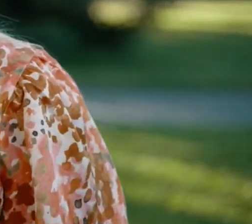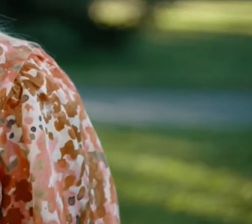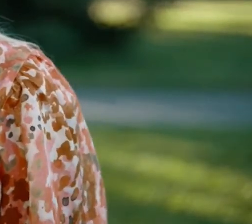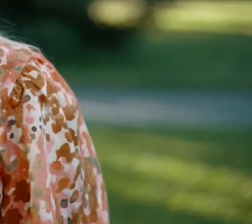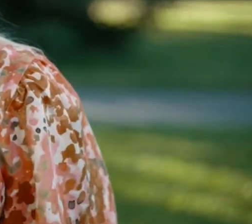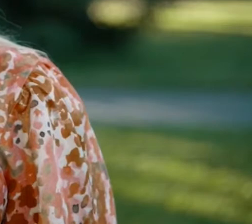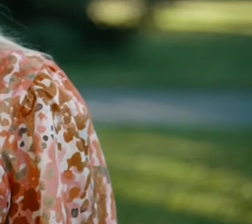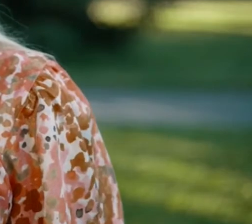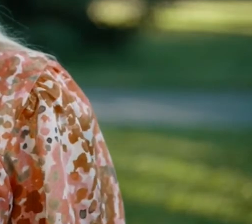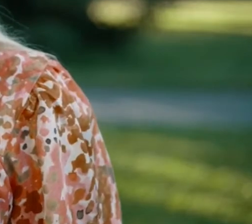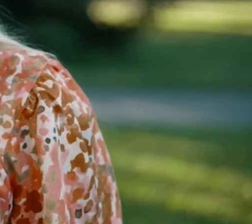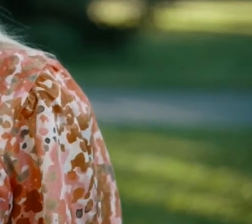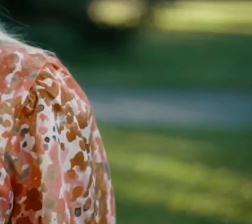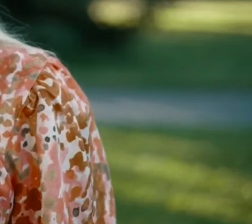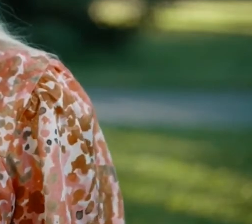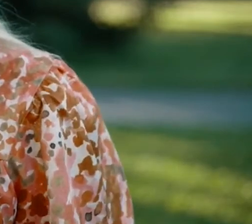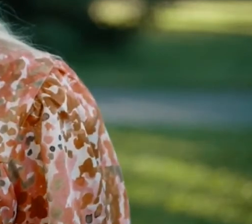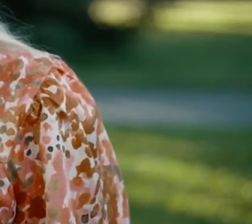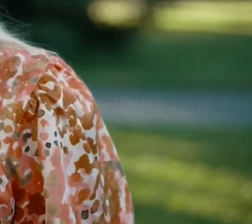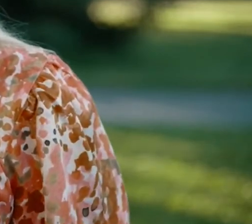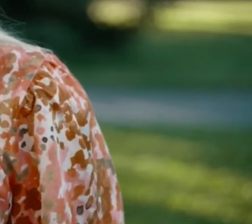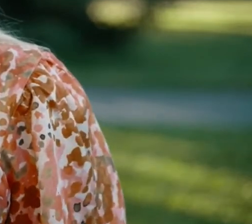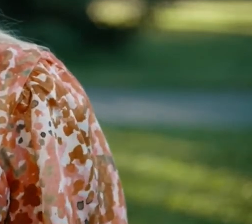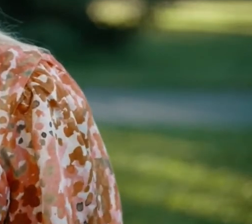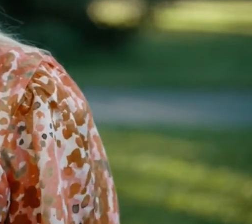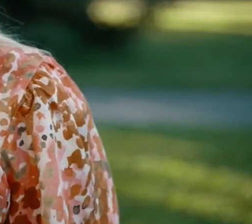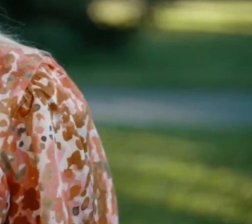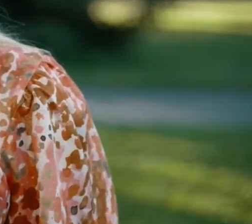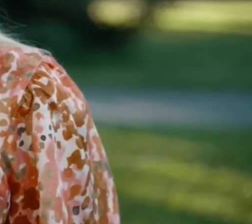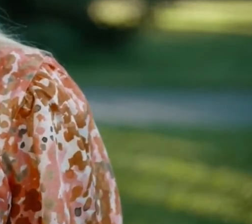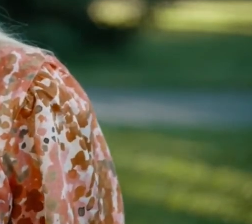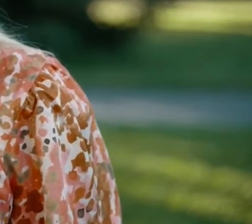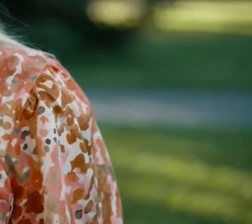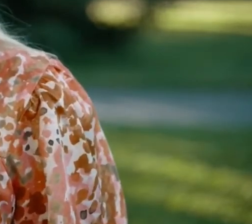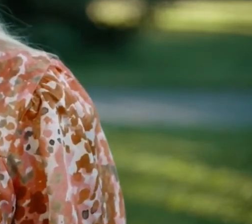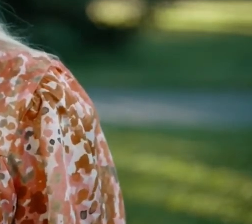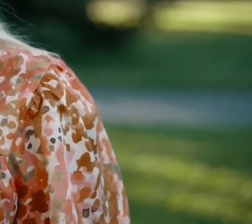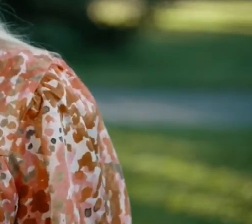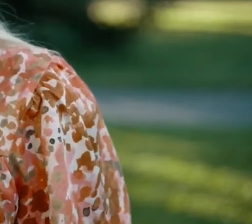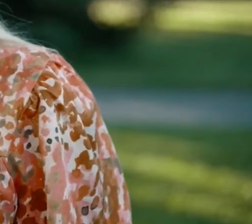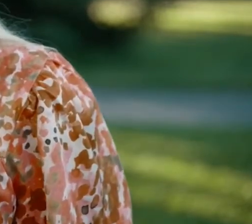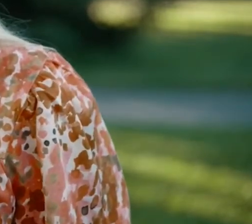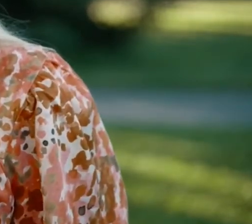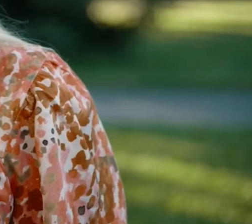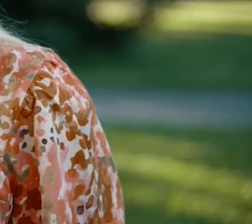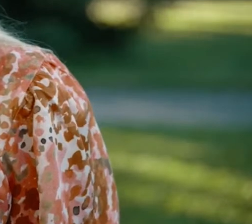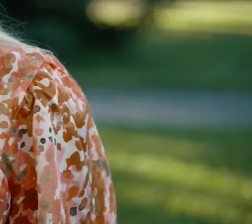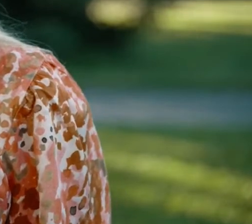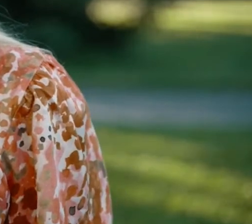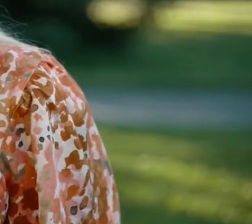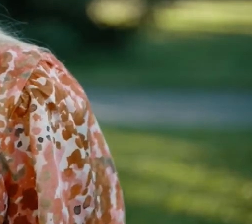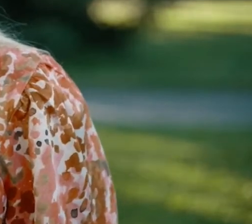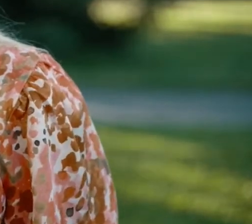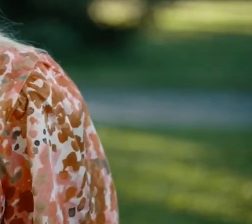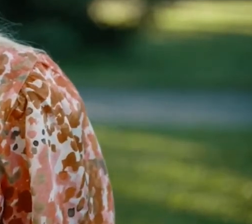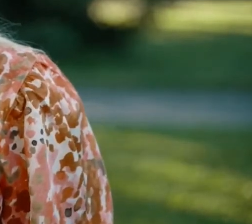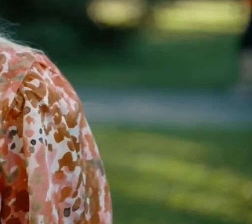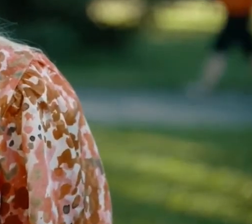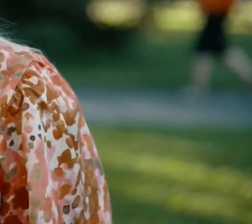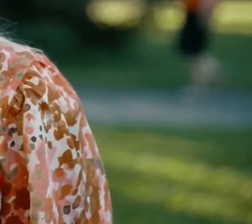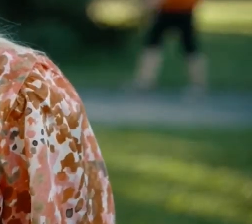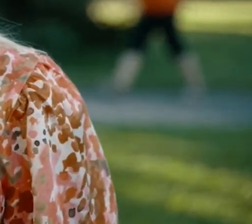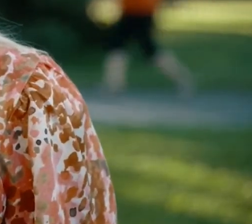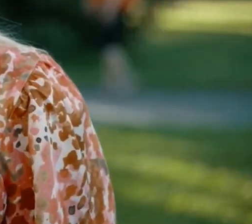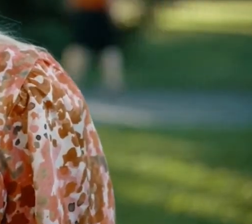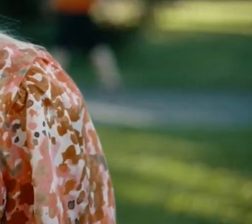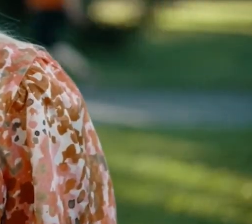that biodiversity aspects need to be taken into account in all Finnish development financing, and that more funds